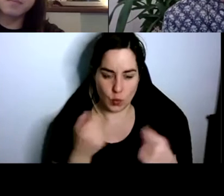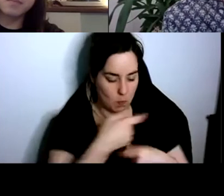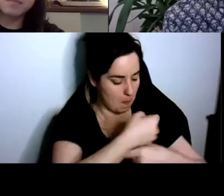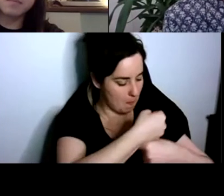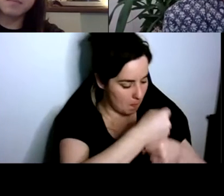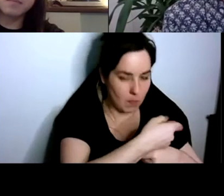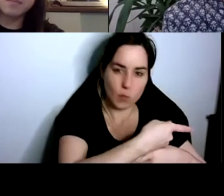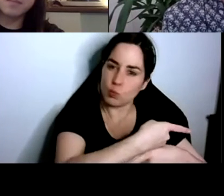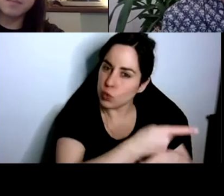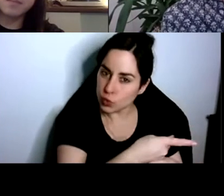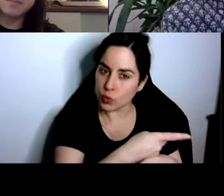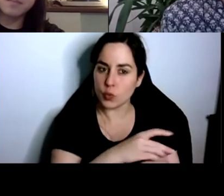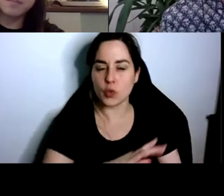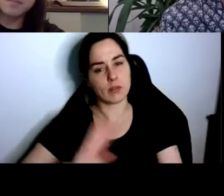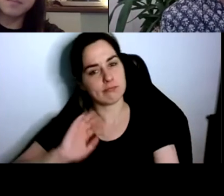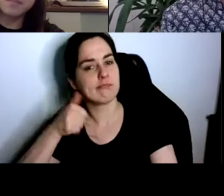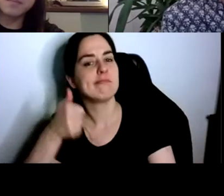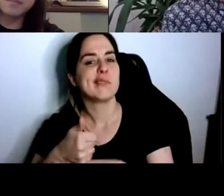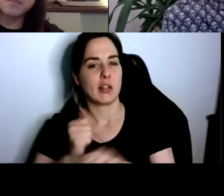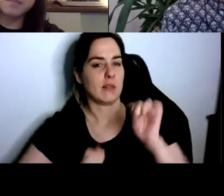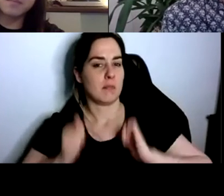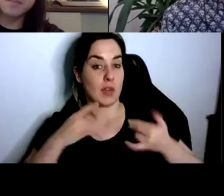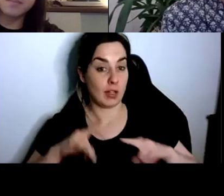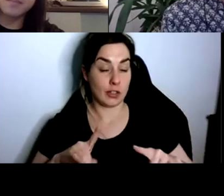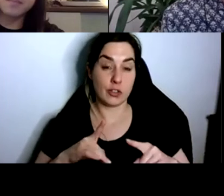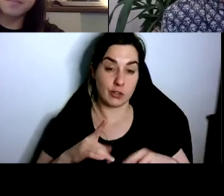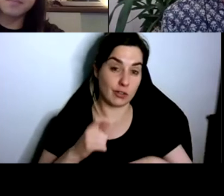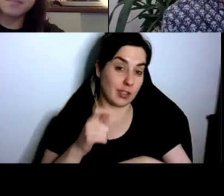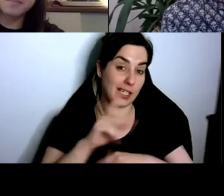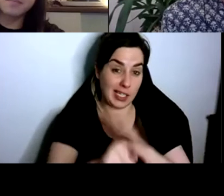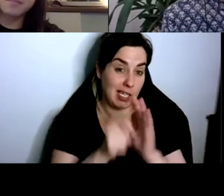of difficulty. And, what are those kinds of,